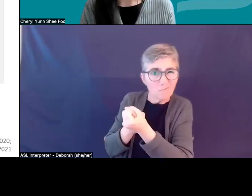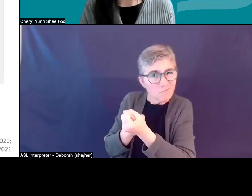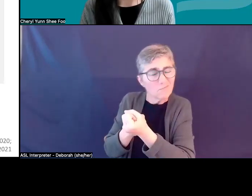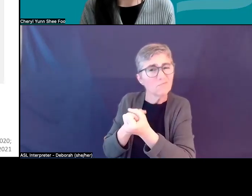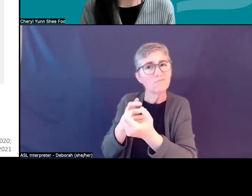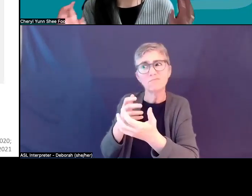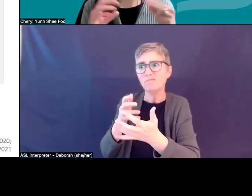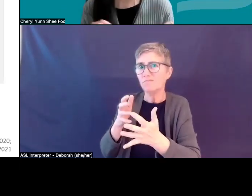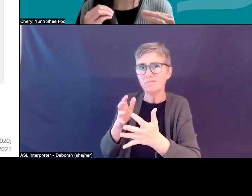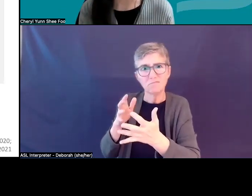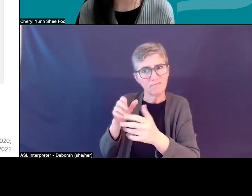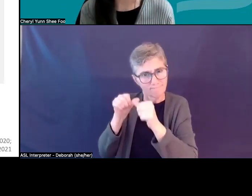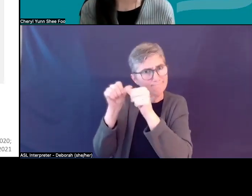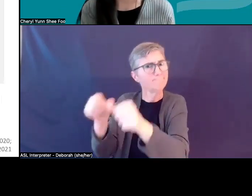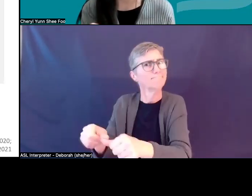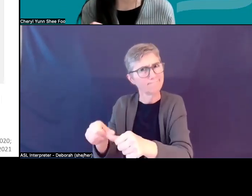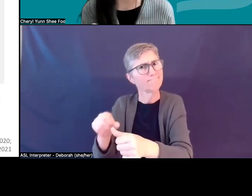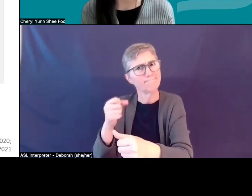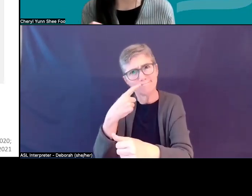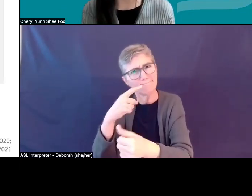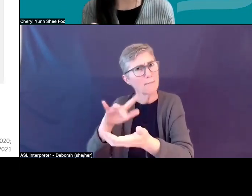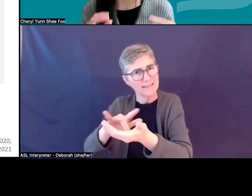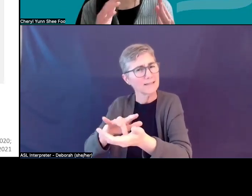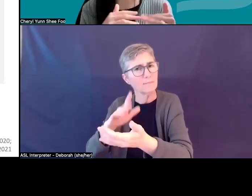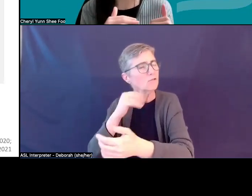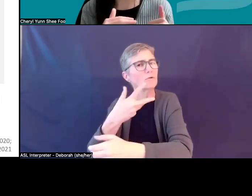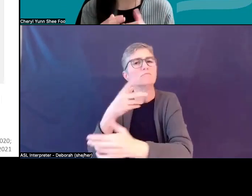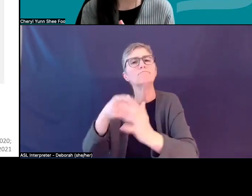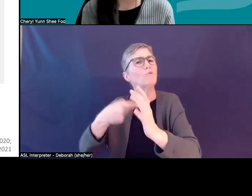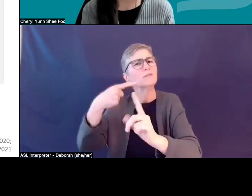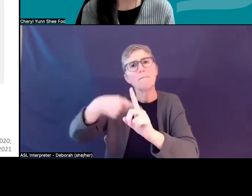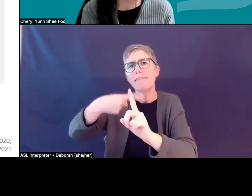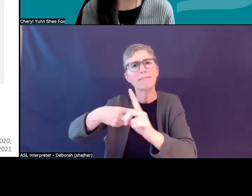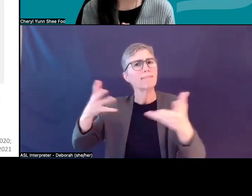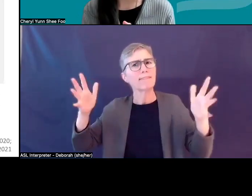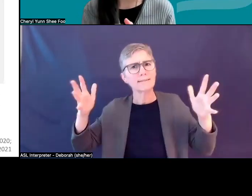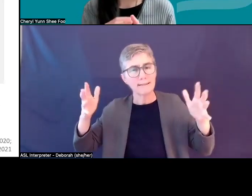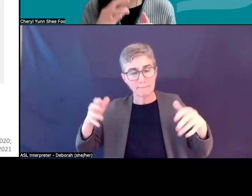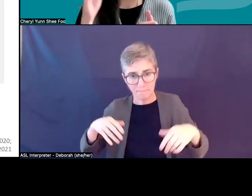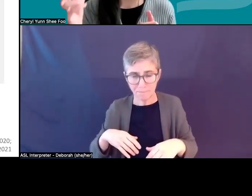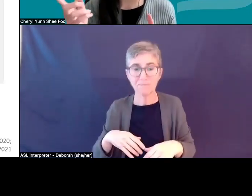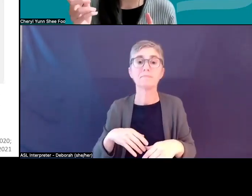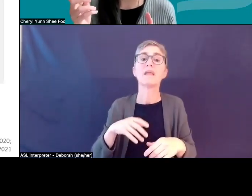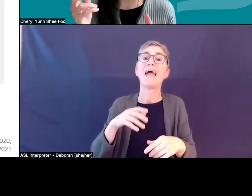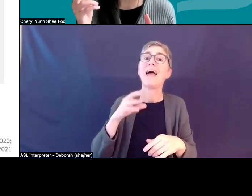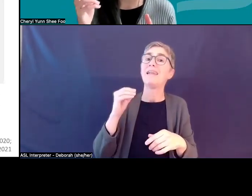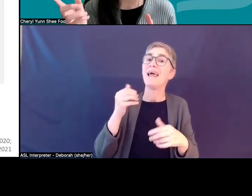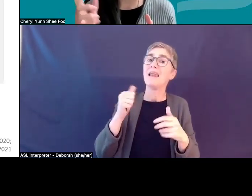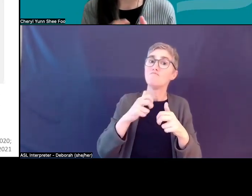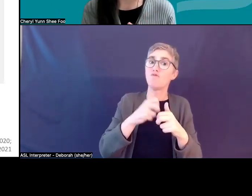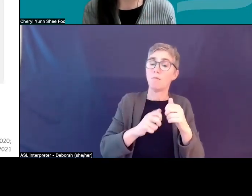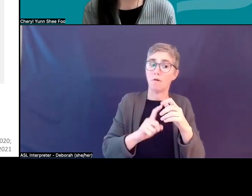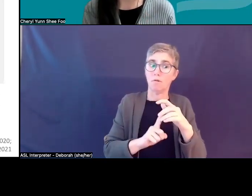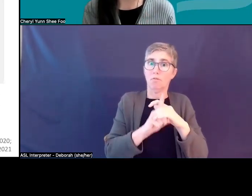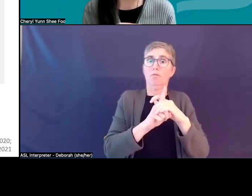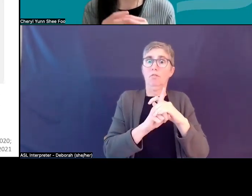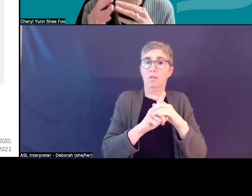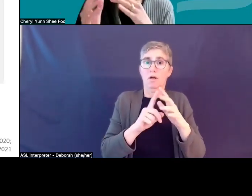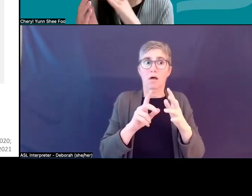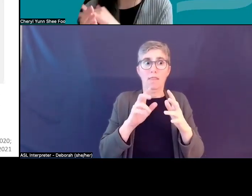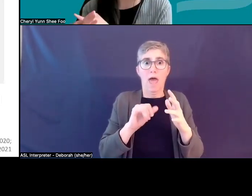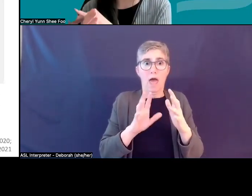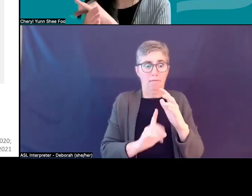adherence. And the pharmacology is also doing some work with preventing breakthrough symptoms. So as you can see from the figure on the